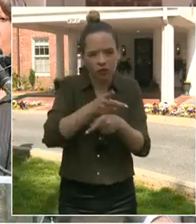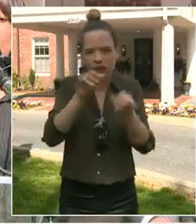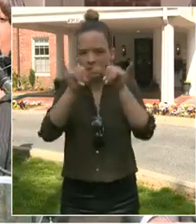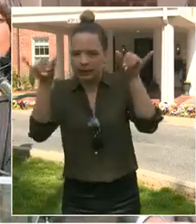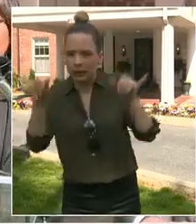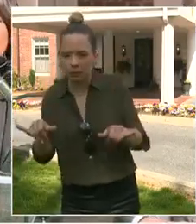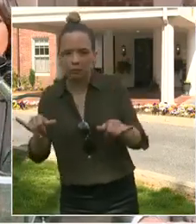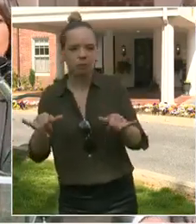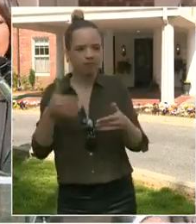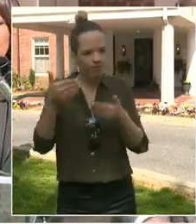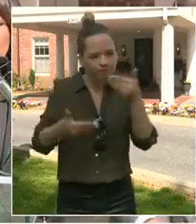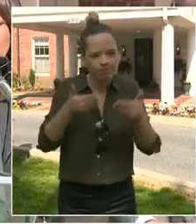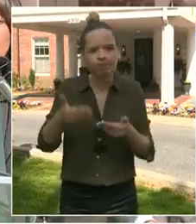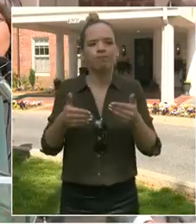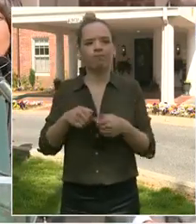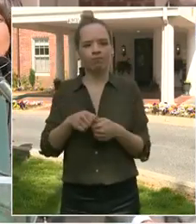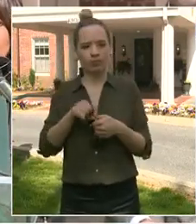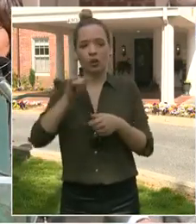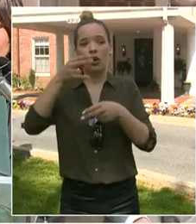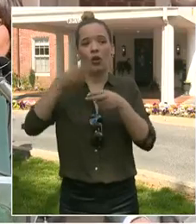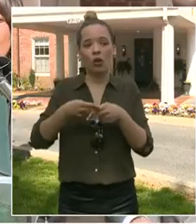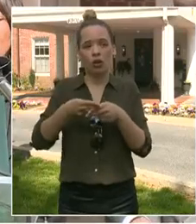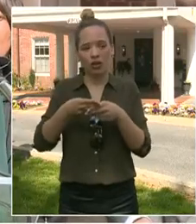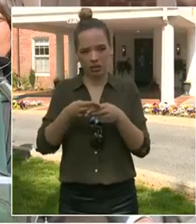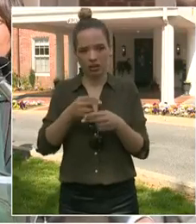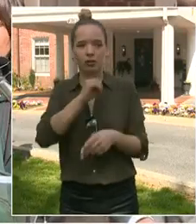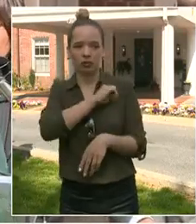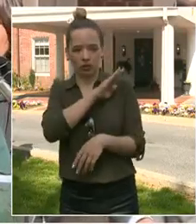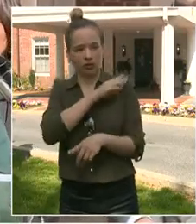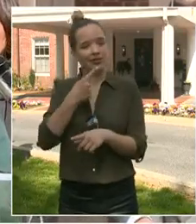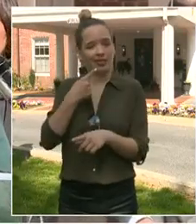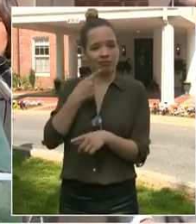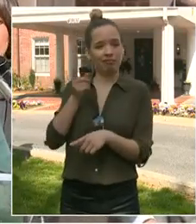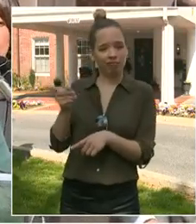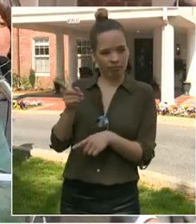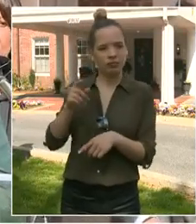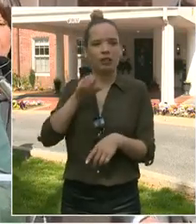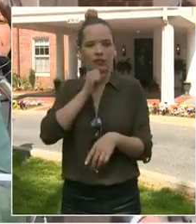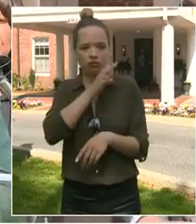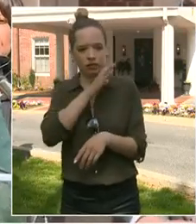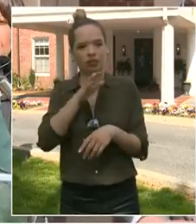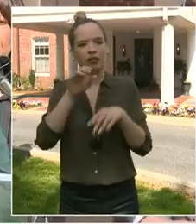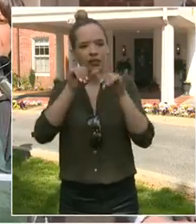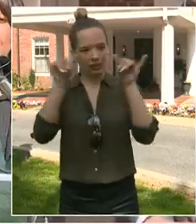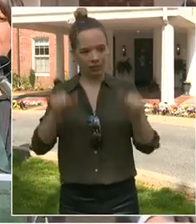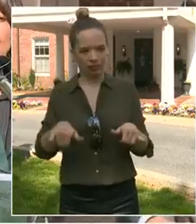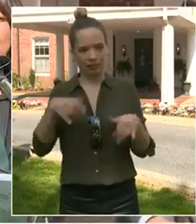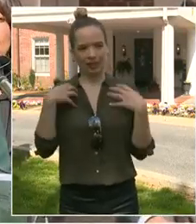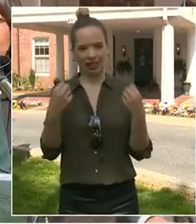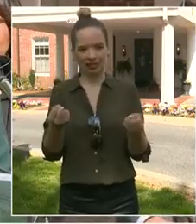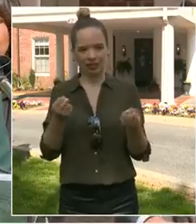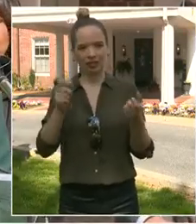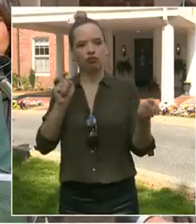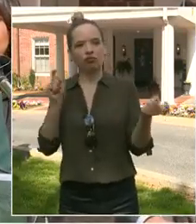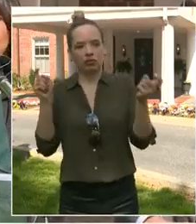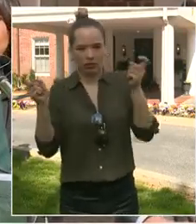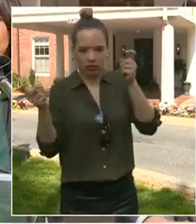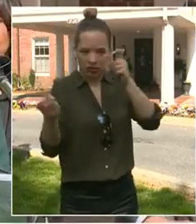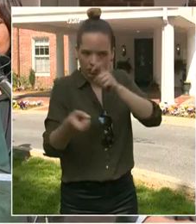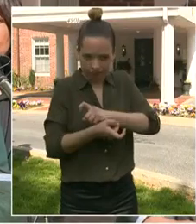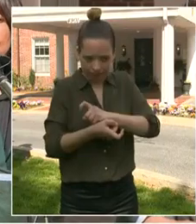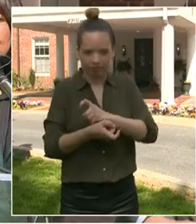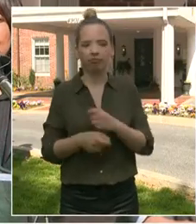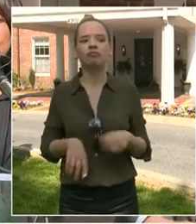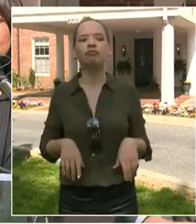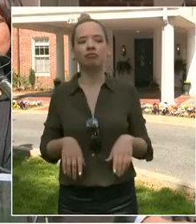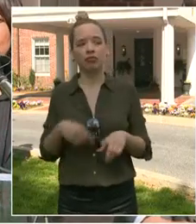the Mayor's Commission on Healthcare Systems Transformation. And one thing that I do when I create a task